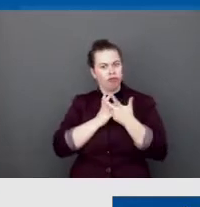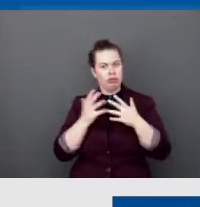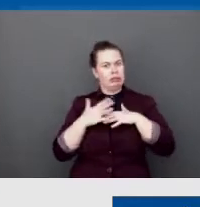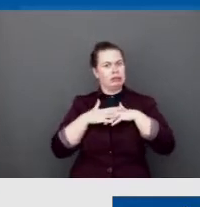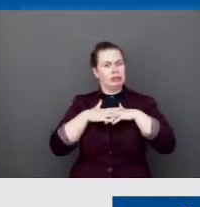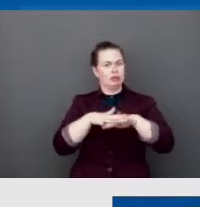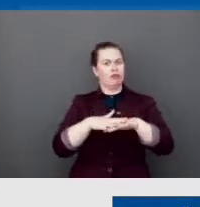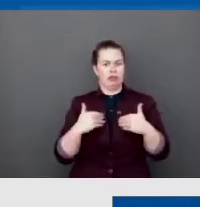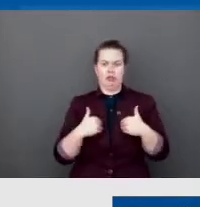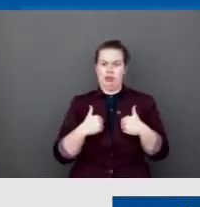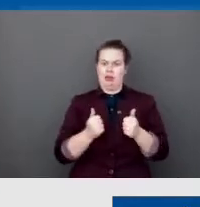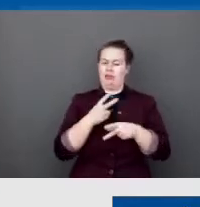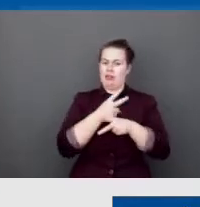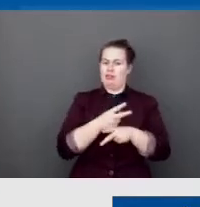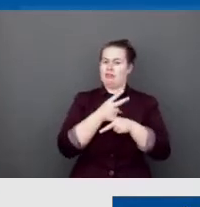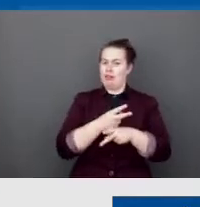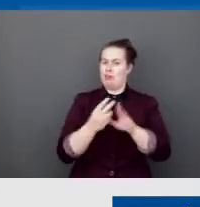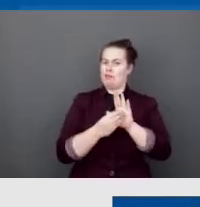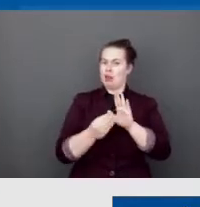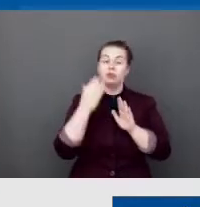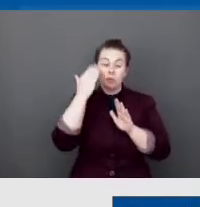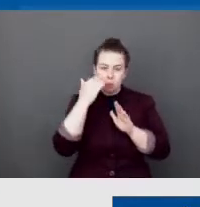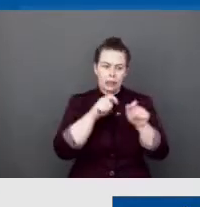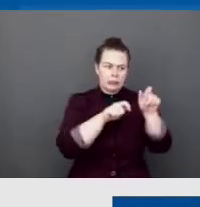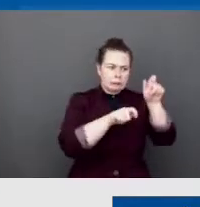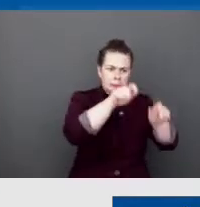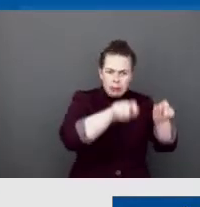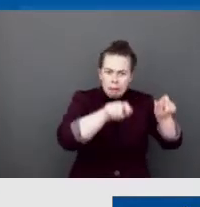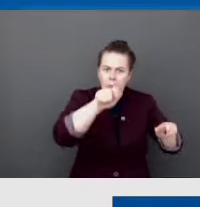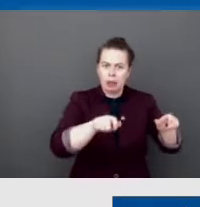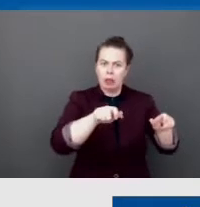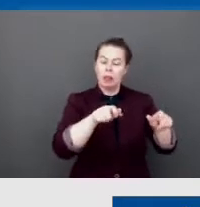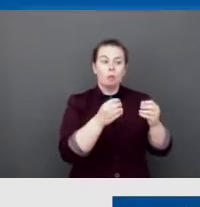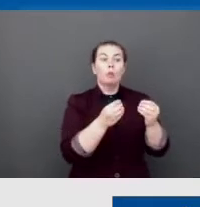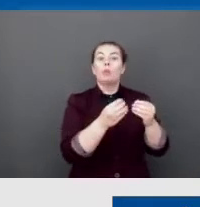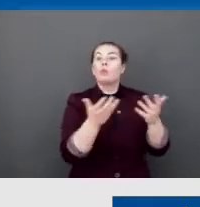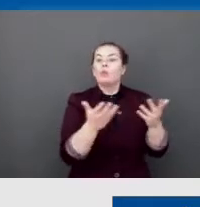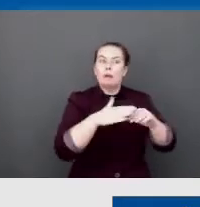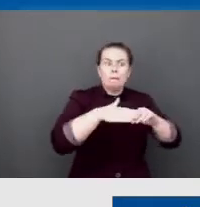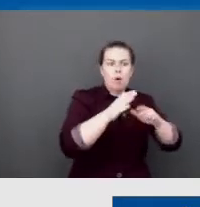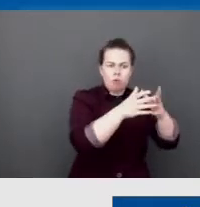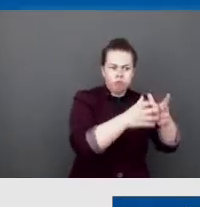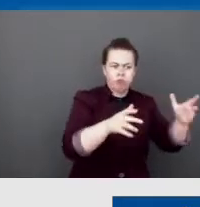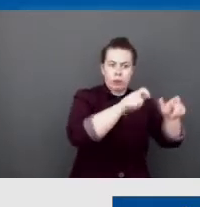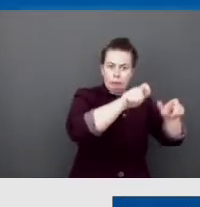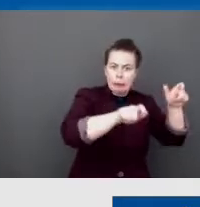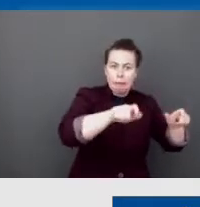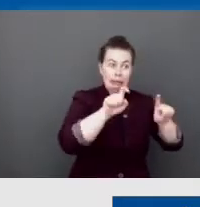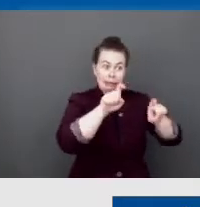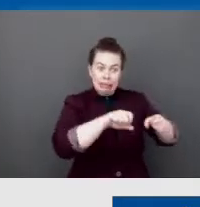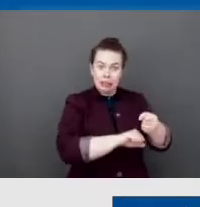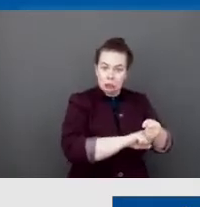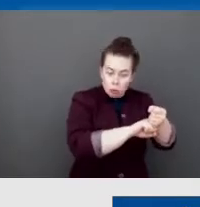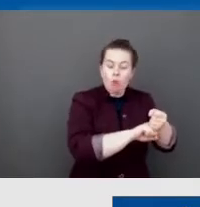in patient-centered focus, being participative, based on population needs, based on predictive analytics, and also